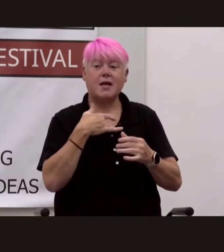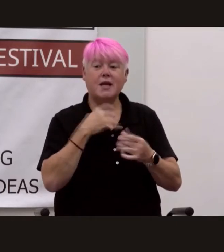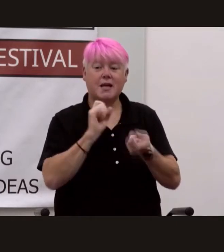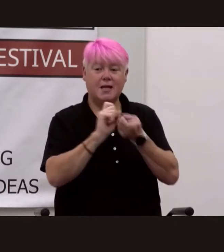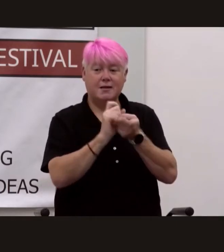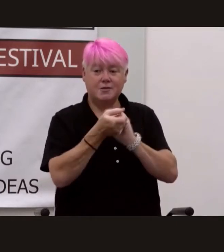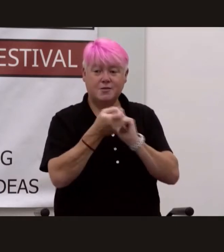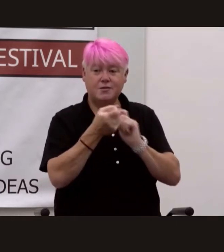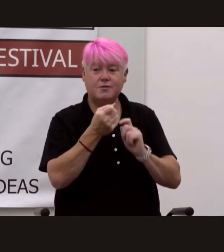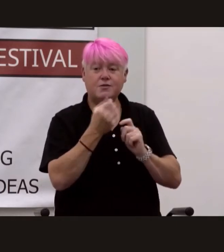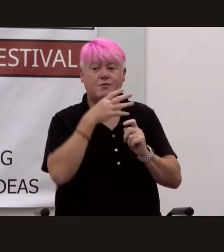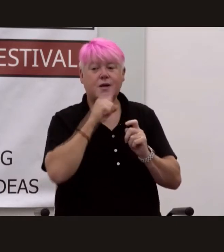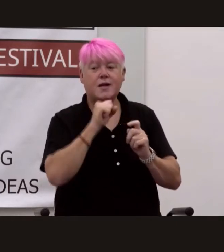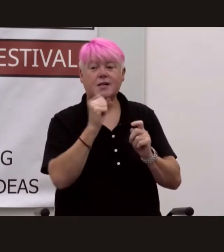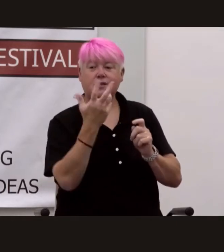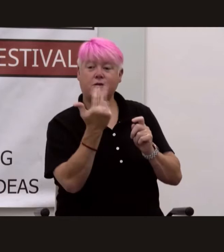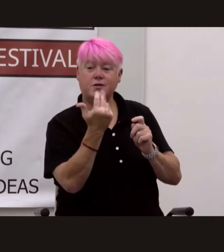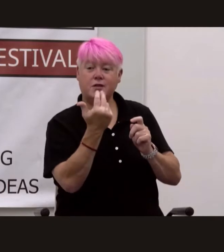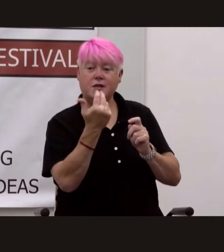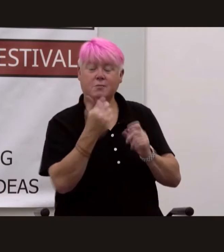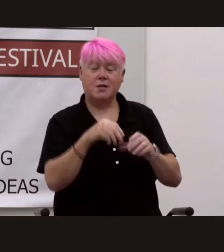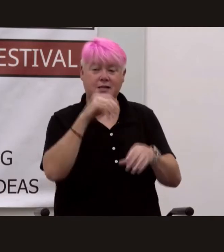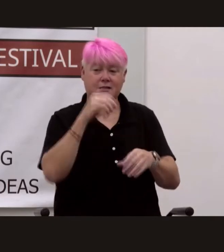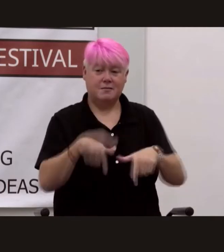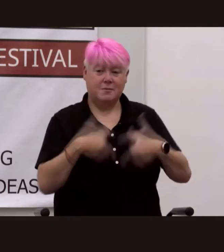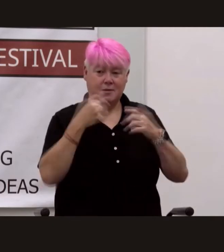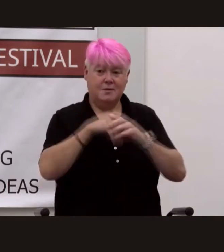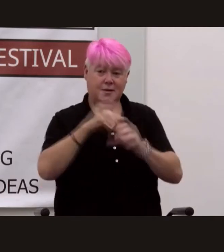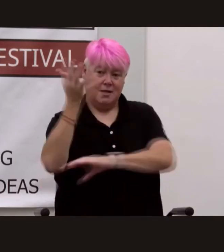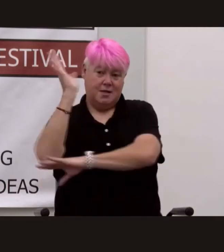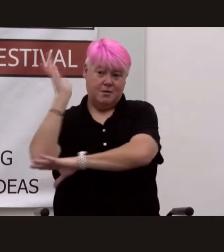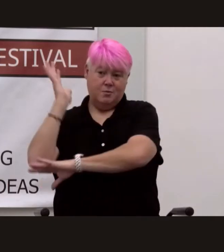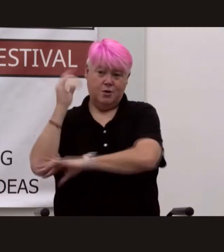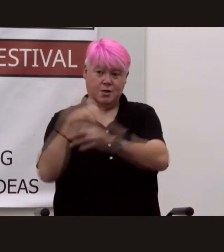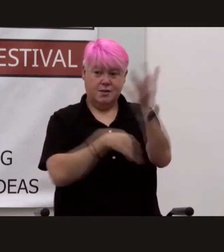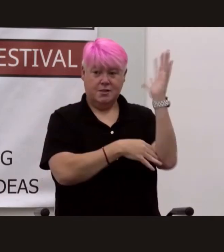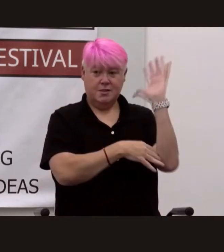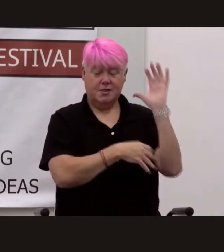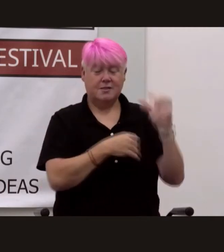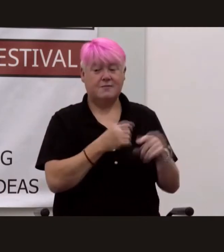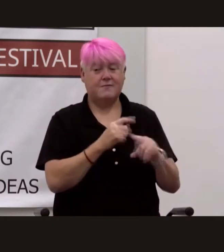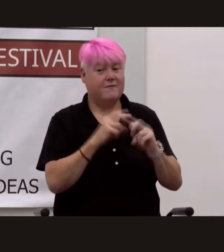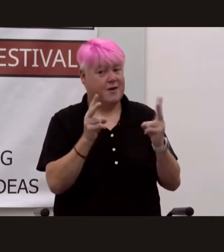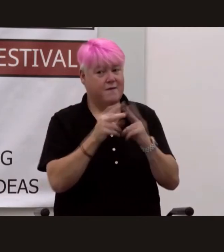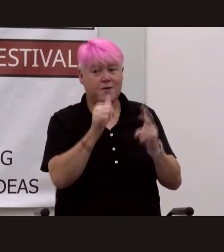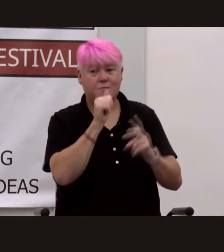in the woods with his parents, his very private hermit